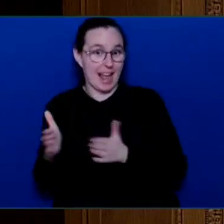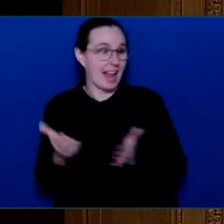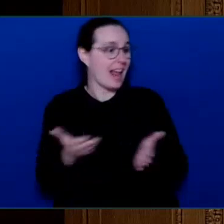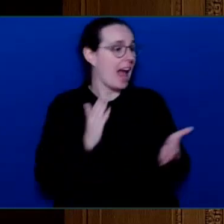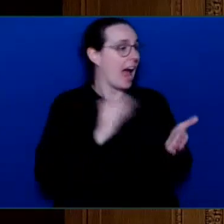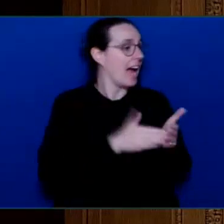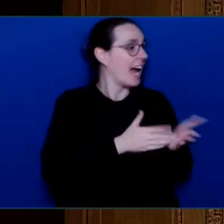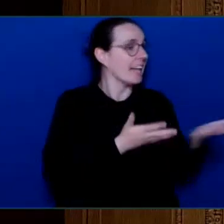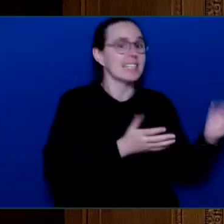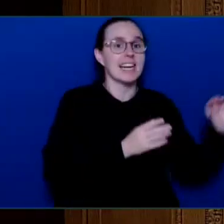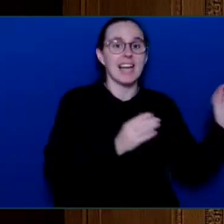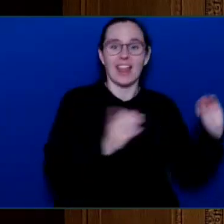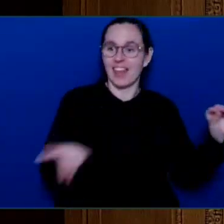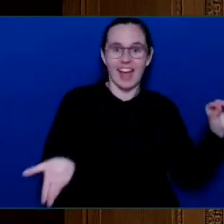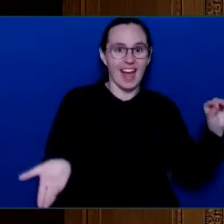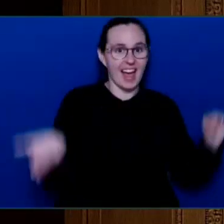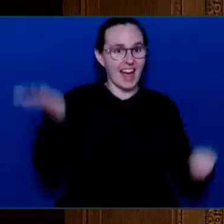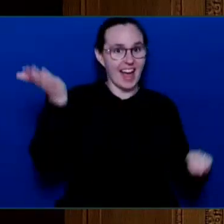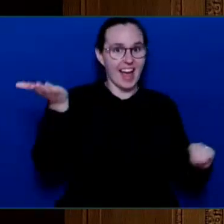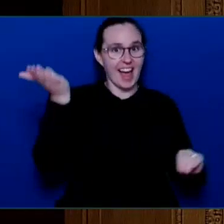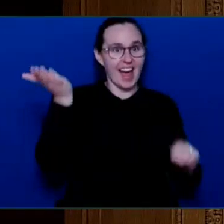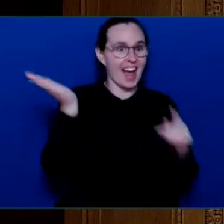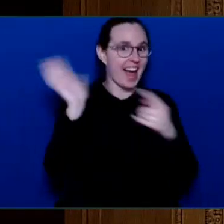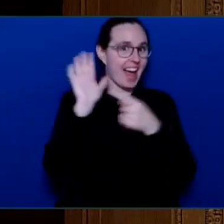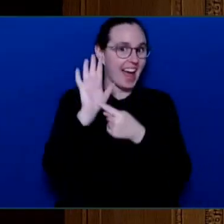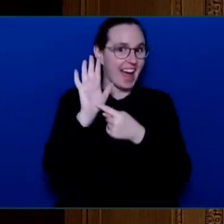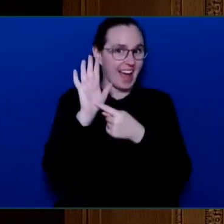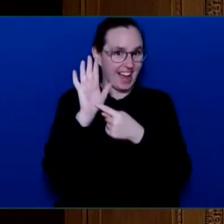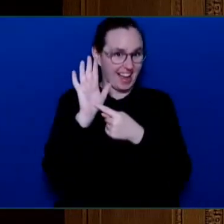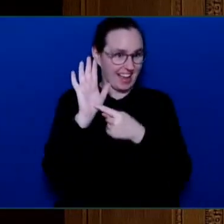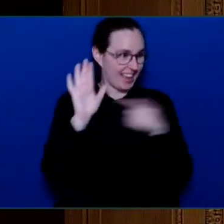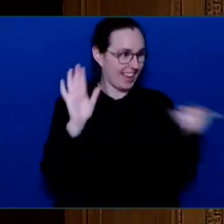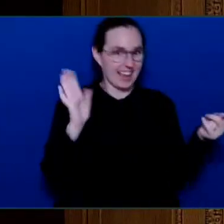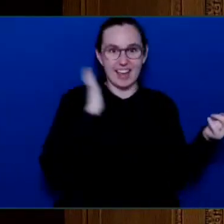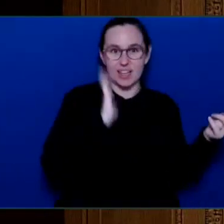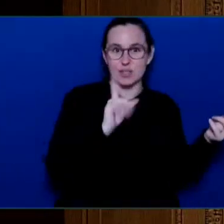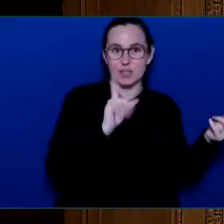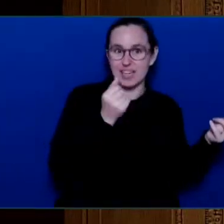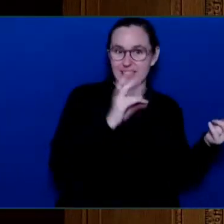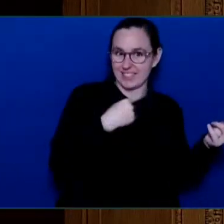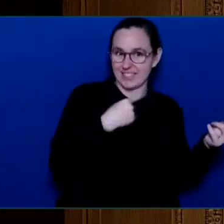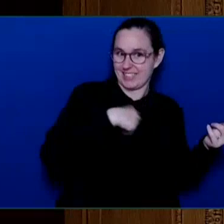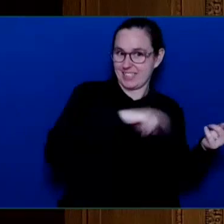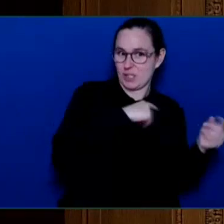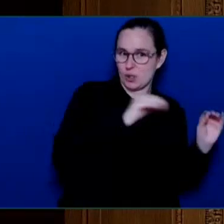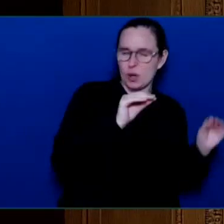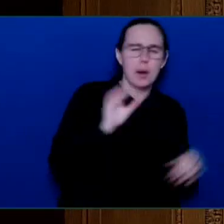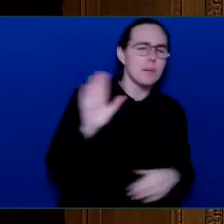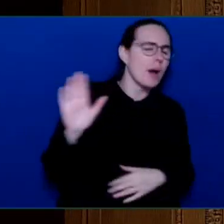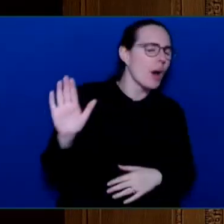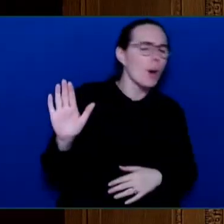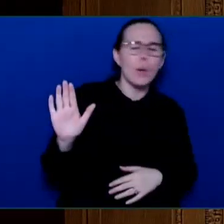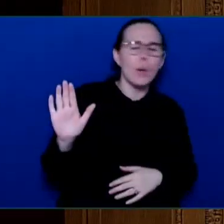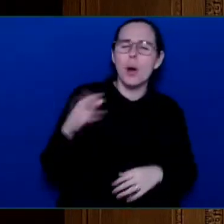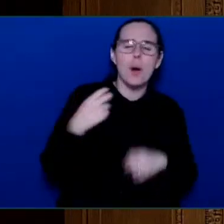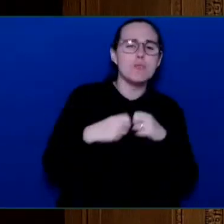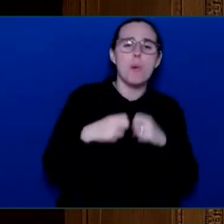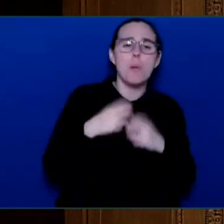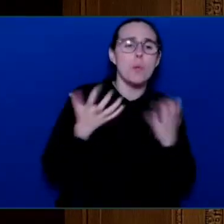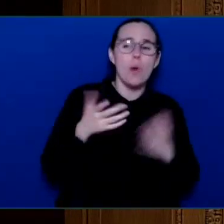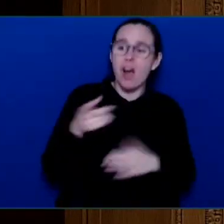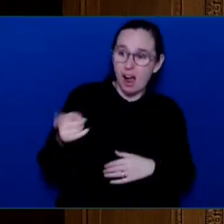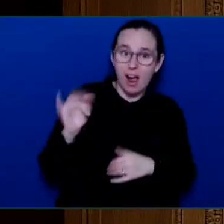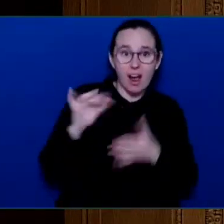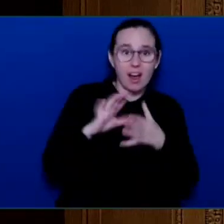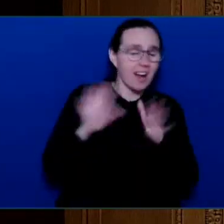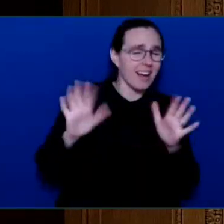end quote. The problem with the minister's statement is it's not true. It's not true because I say so. It's not true